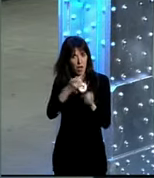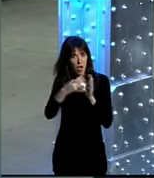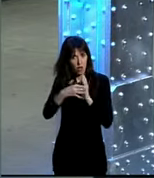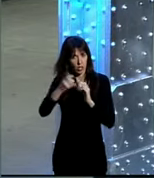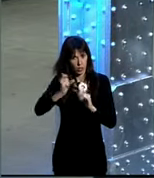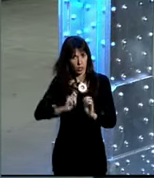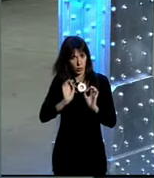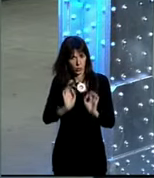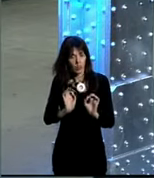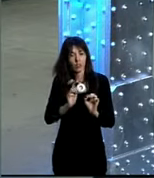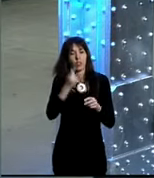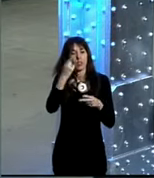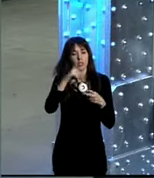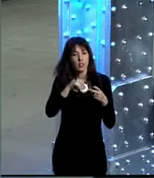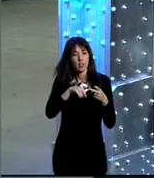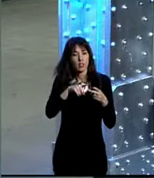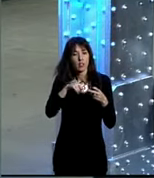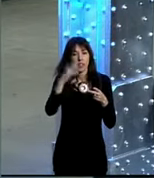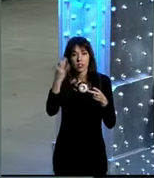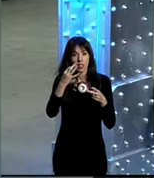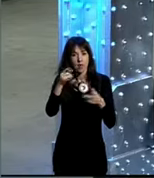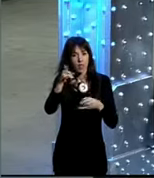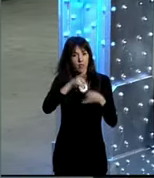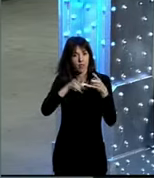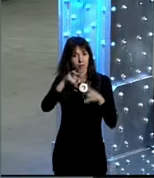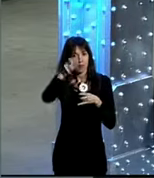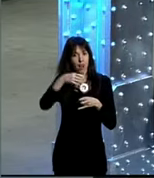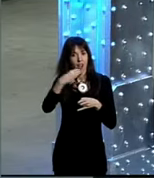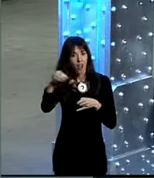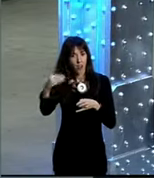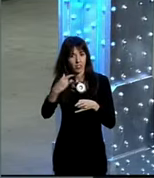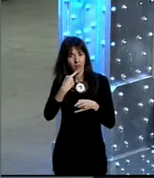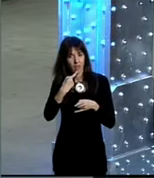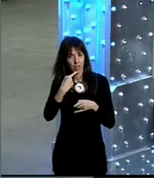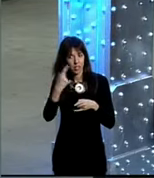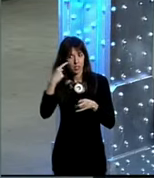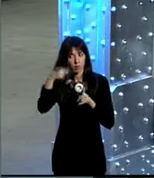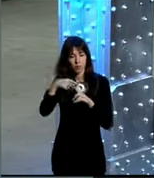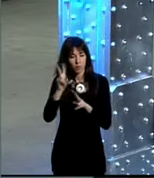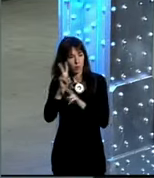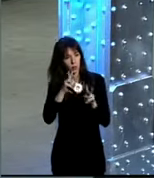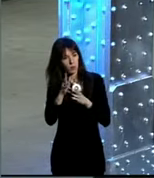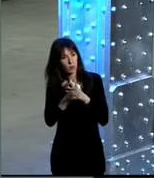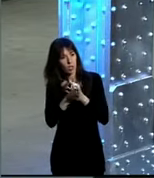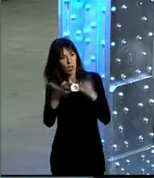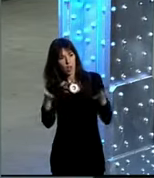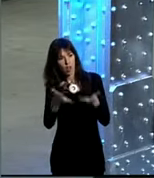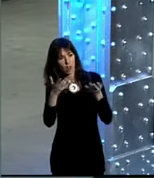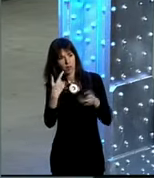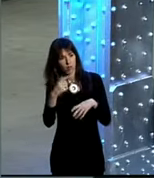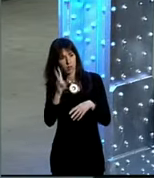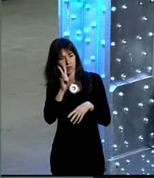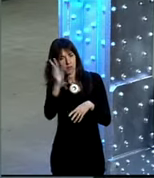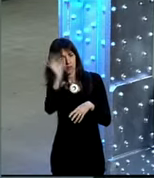to the 15 and 16-year-olds in Finland, so that they would be encouraged to, instead of going into media or some